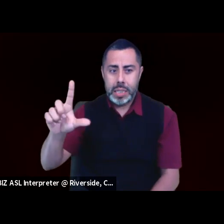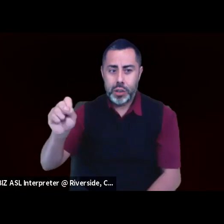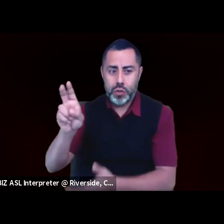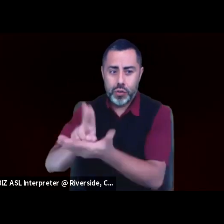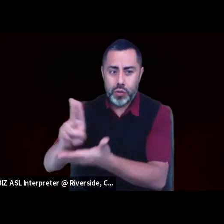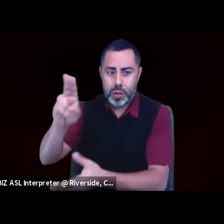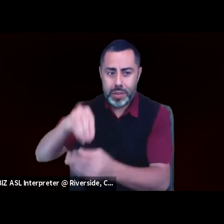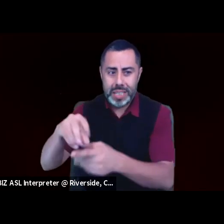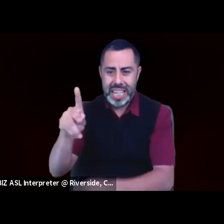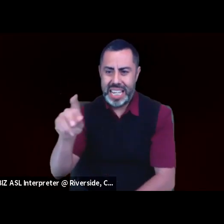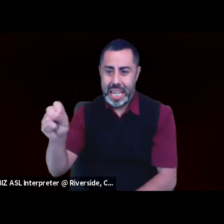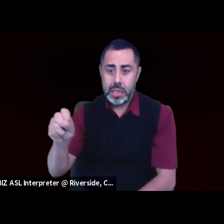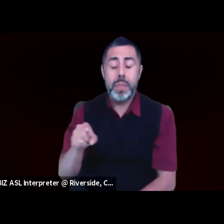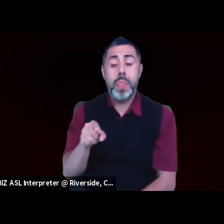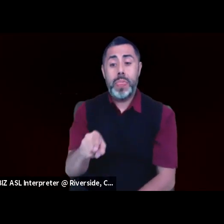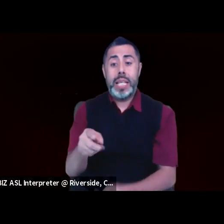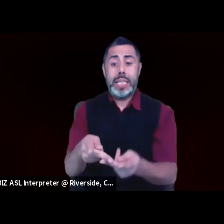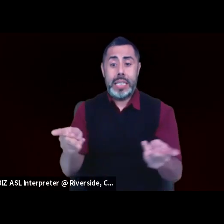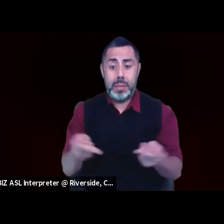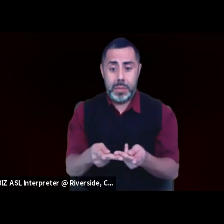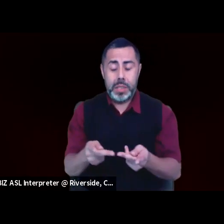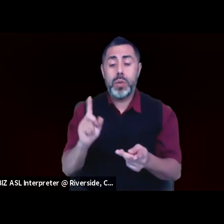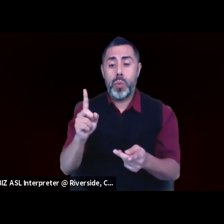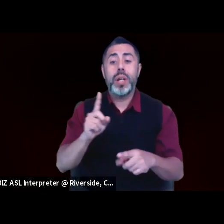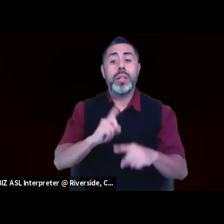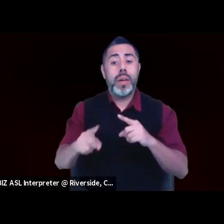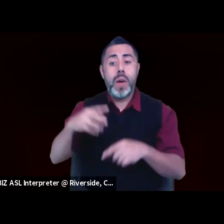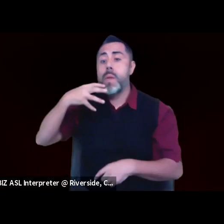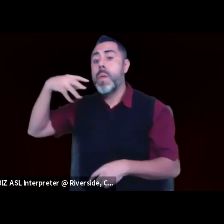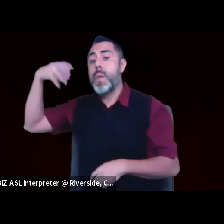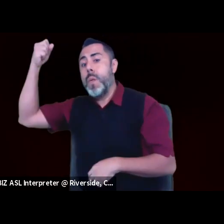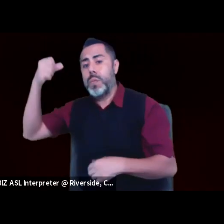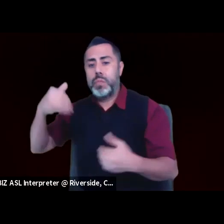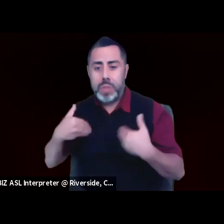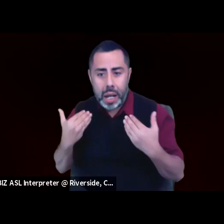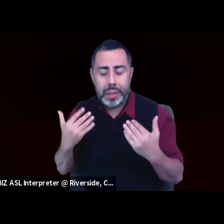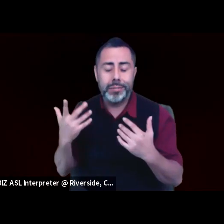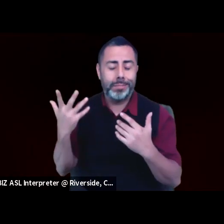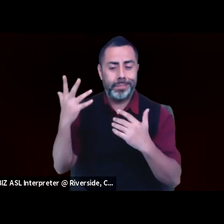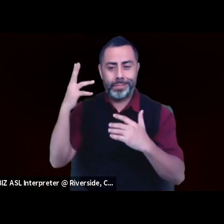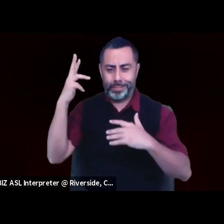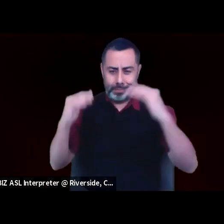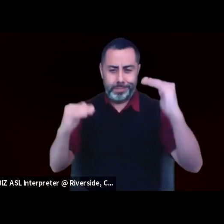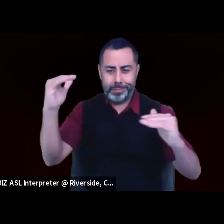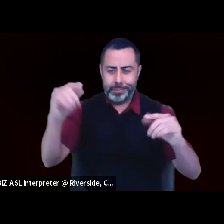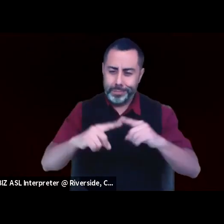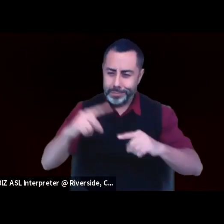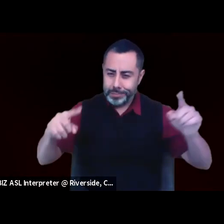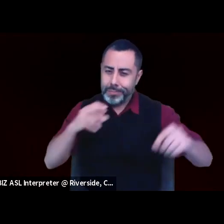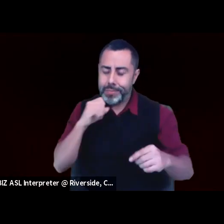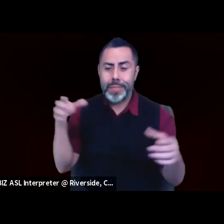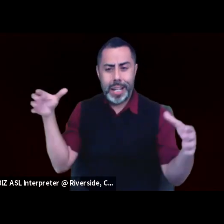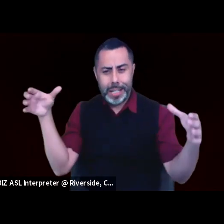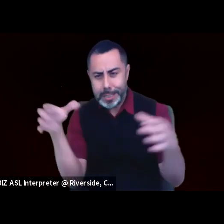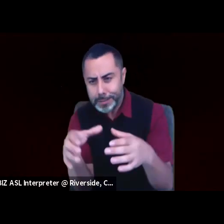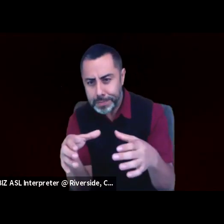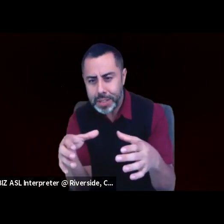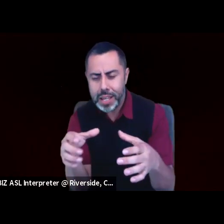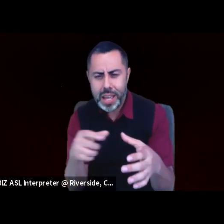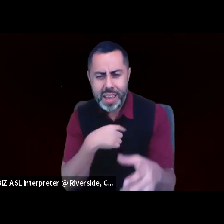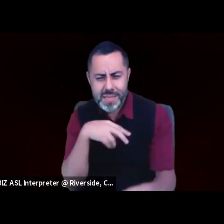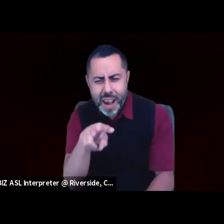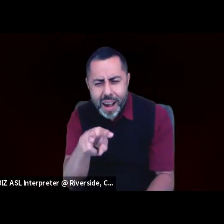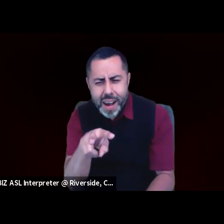where intergenerational folks are able to come and connect. And so what I'm finding during this time is a cultural